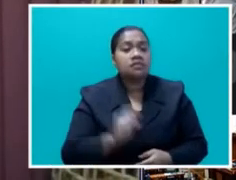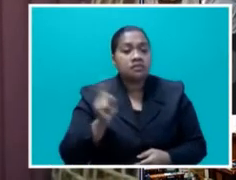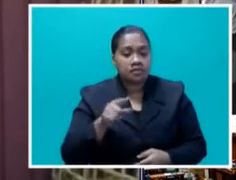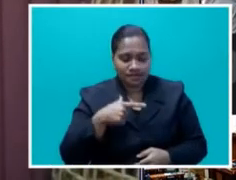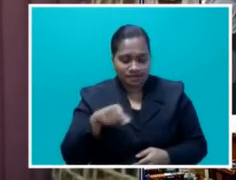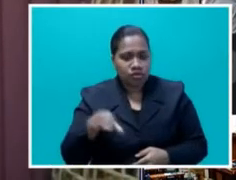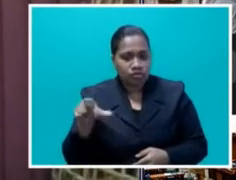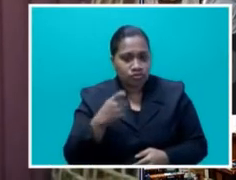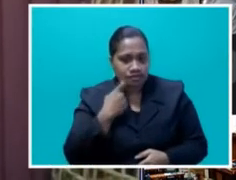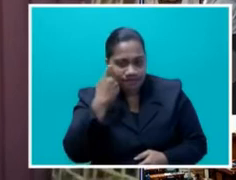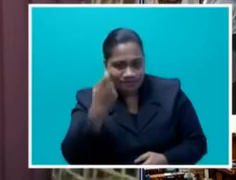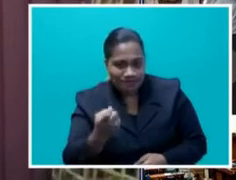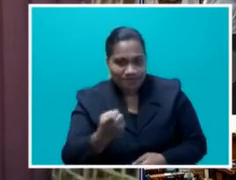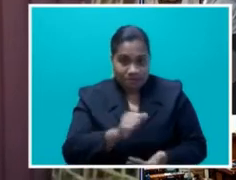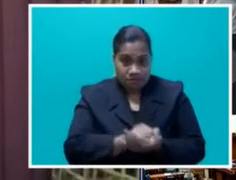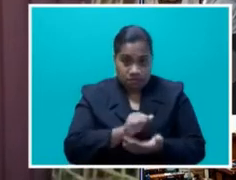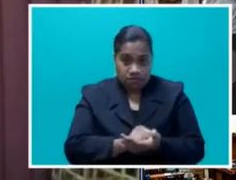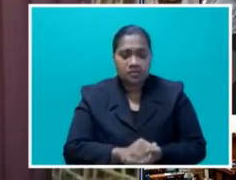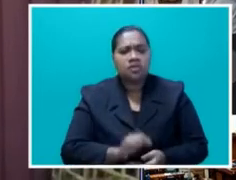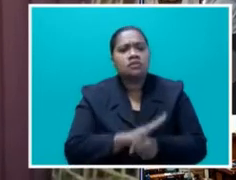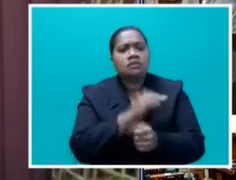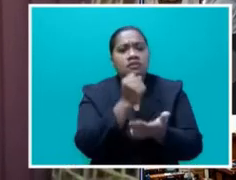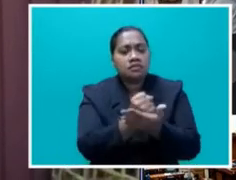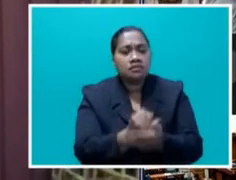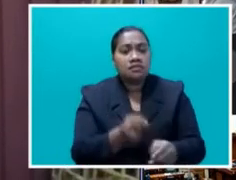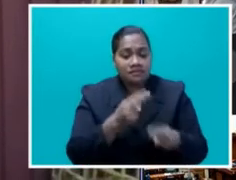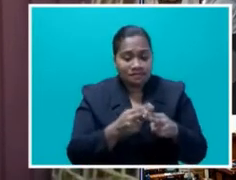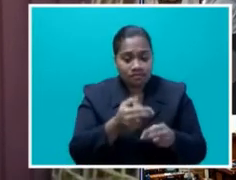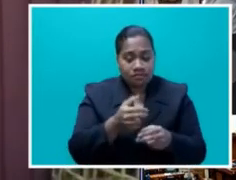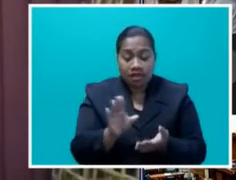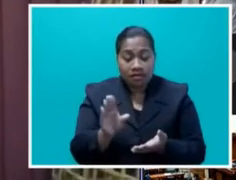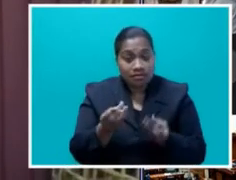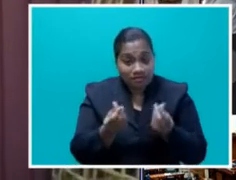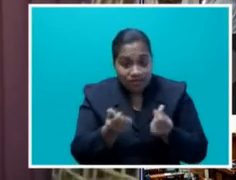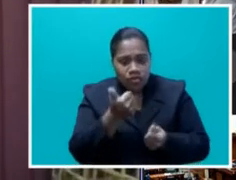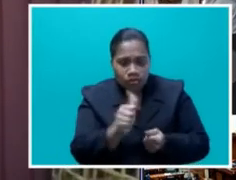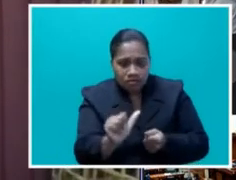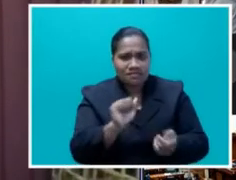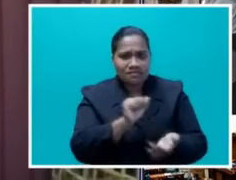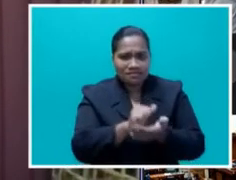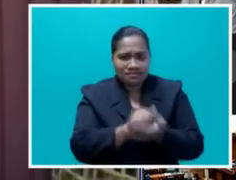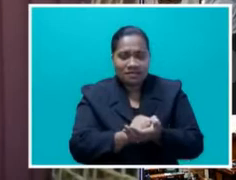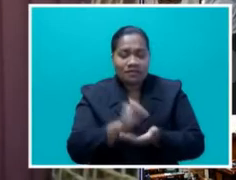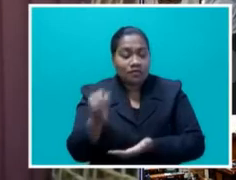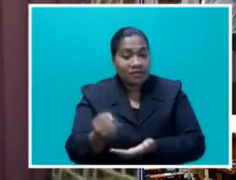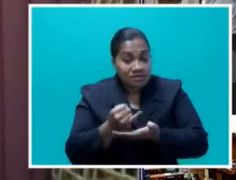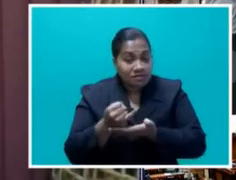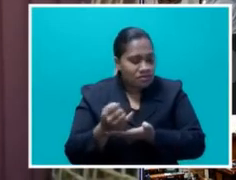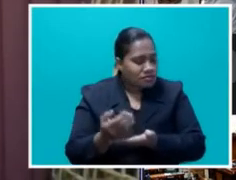care and diligence to ensure that funds is utilized with optimal returns on investment back to